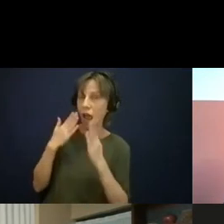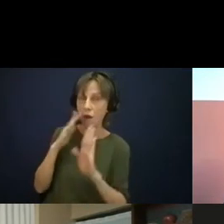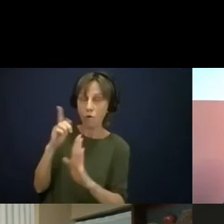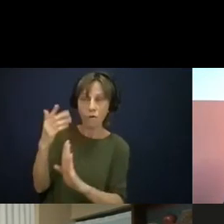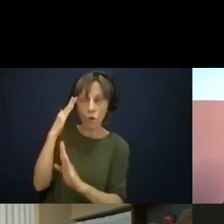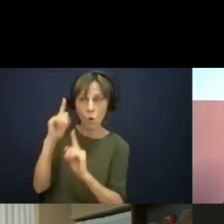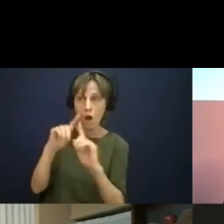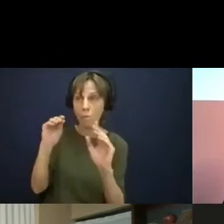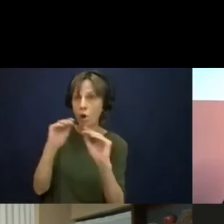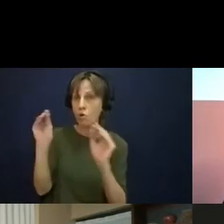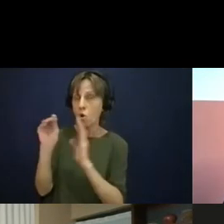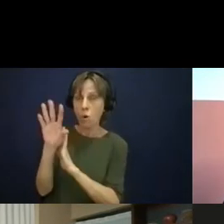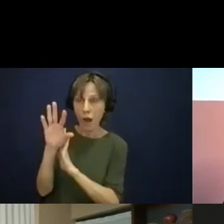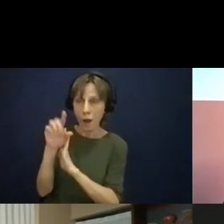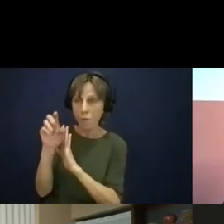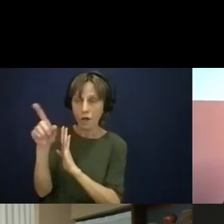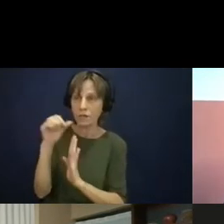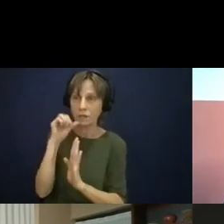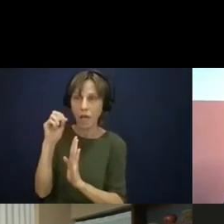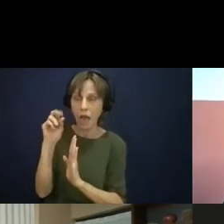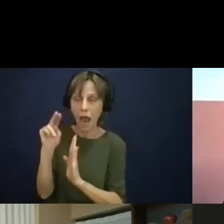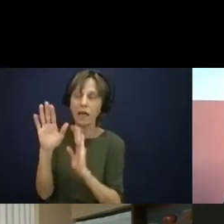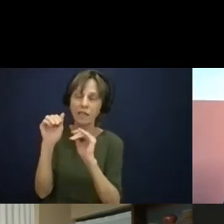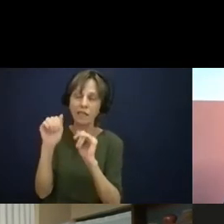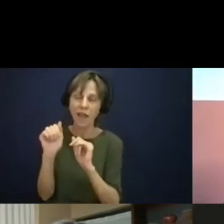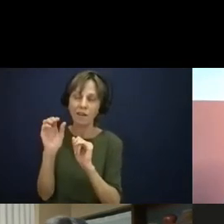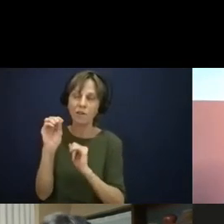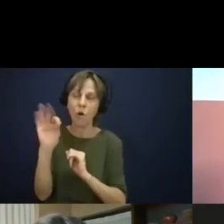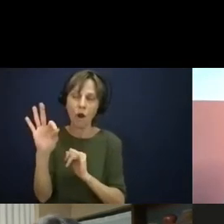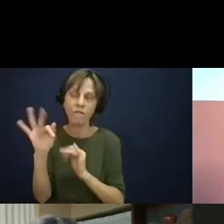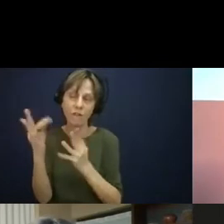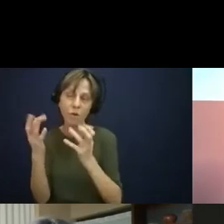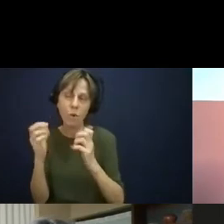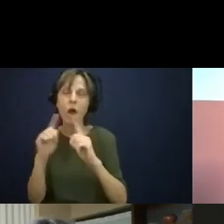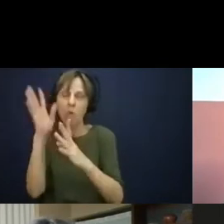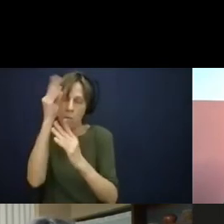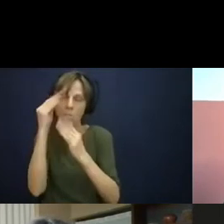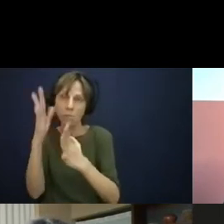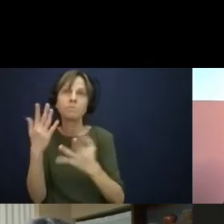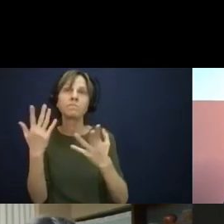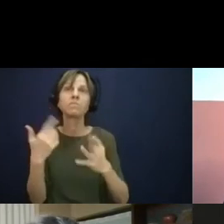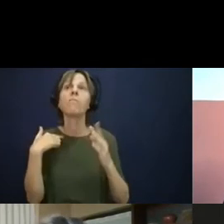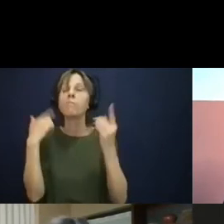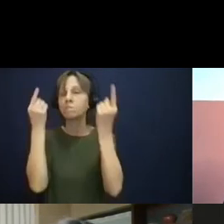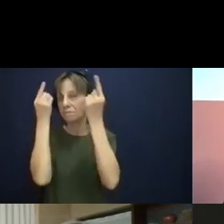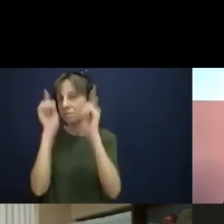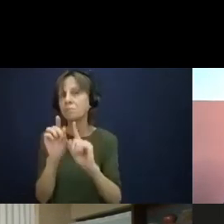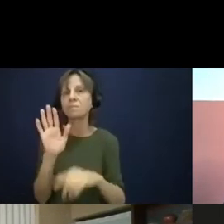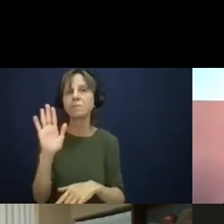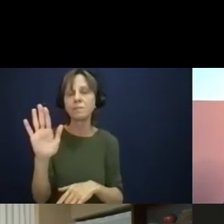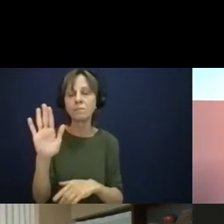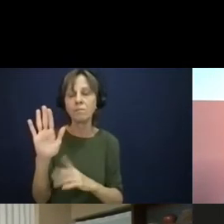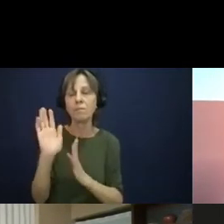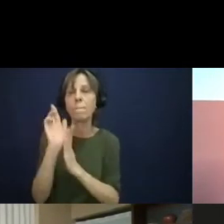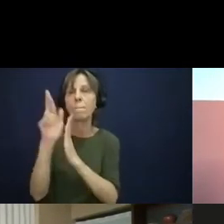want, but just so you know. But I do completely agree that your role overseeing or directing